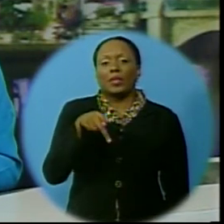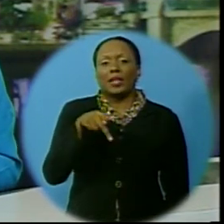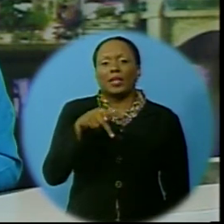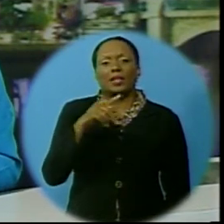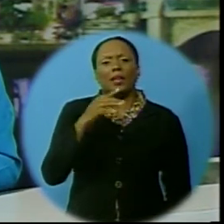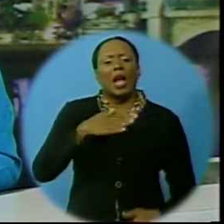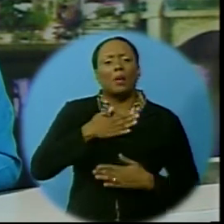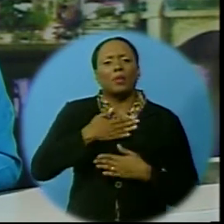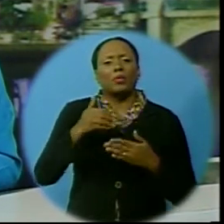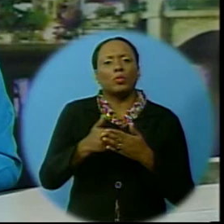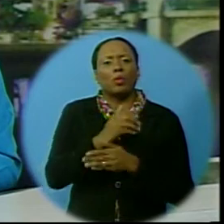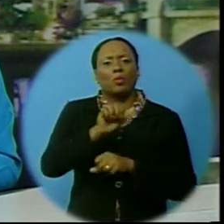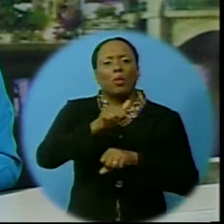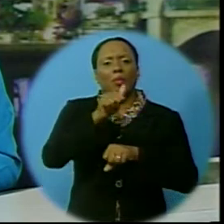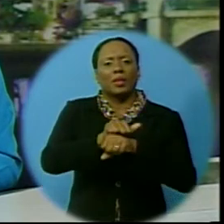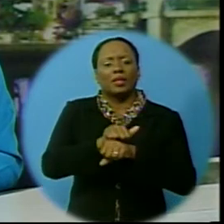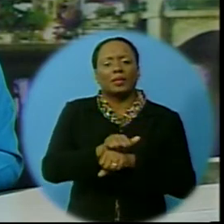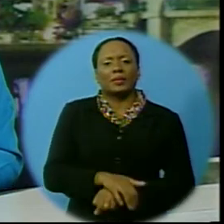new appointment.